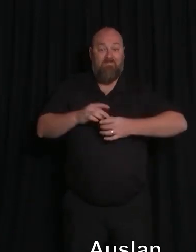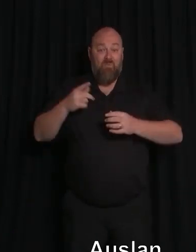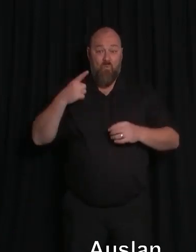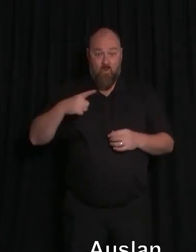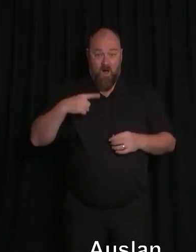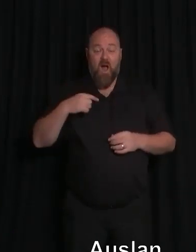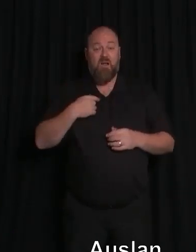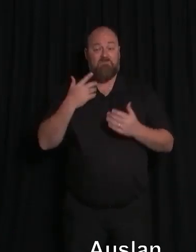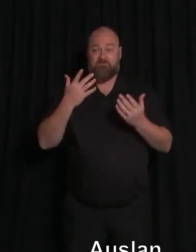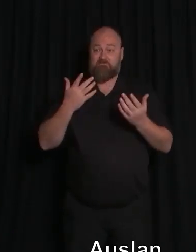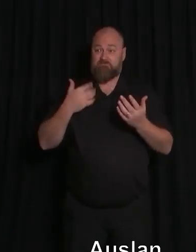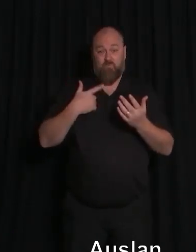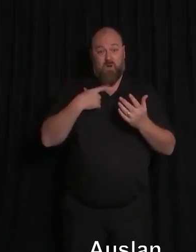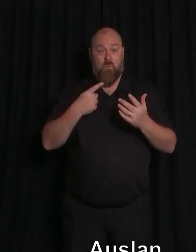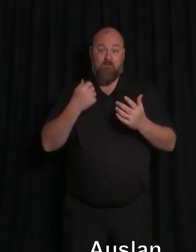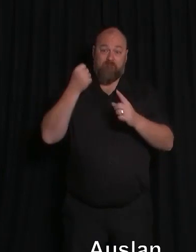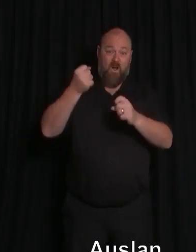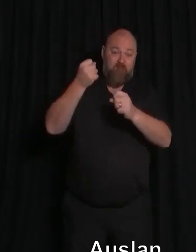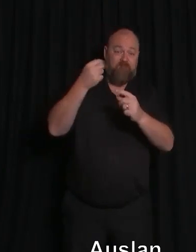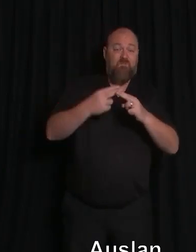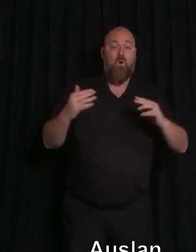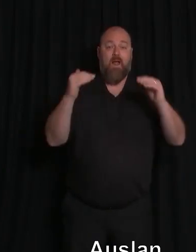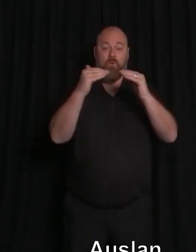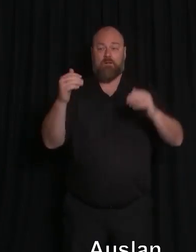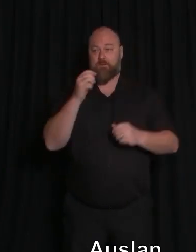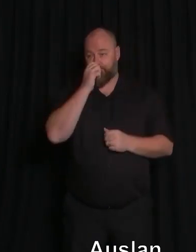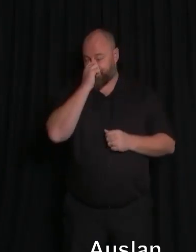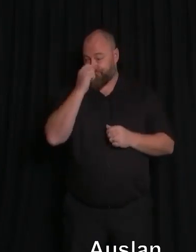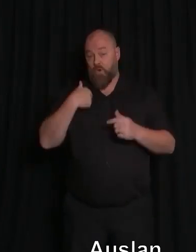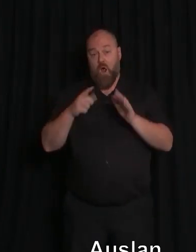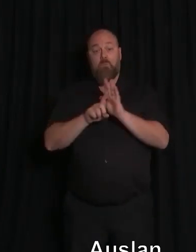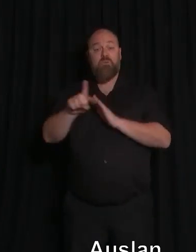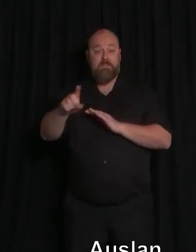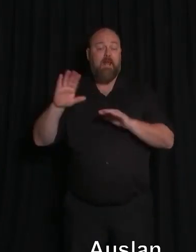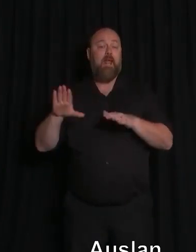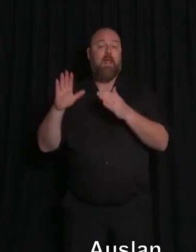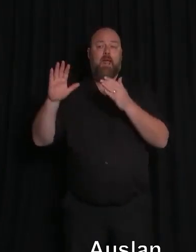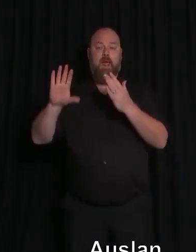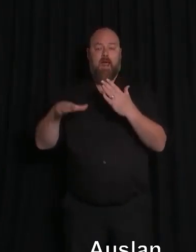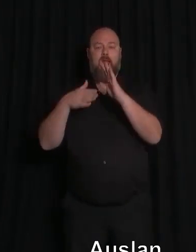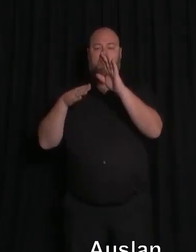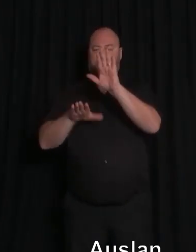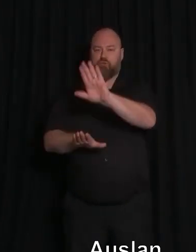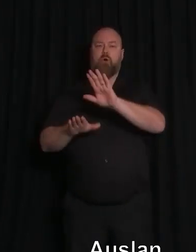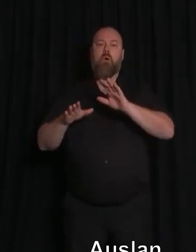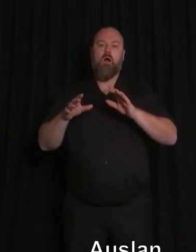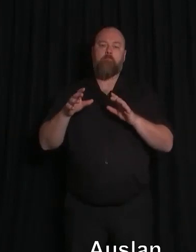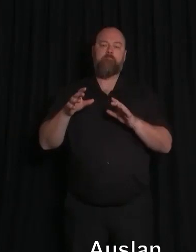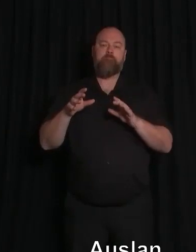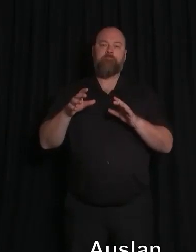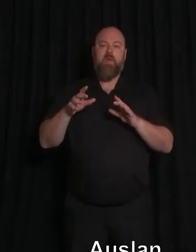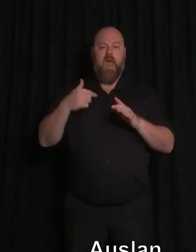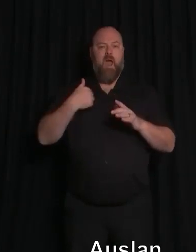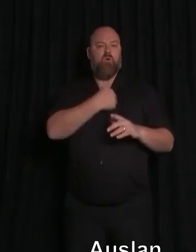all of us. So I represent Aotearoa New Zealand's commitment to, the celebration of,